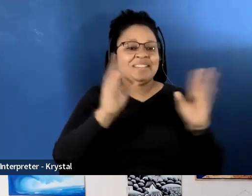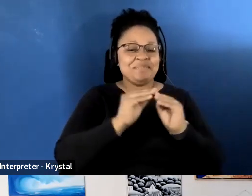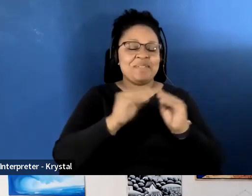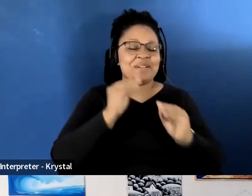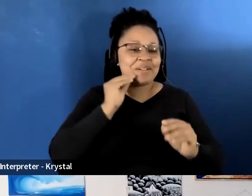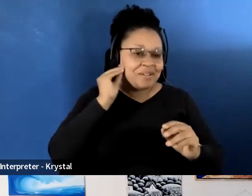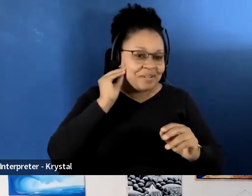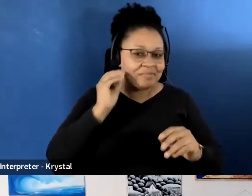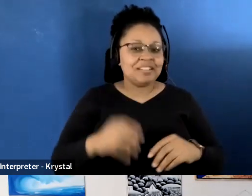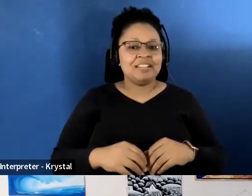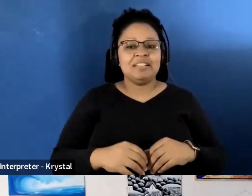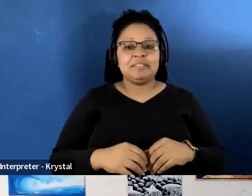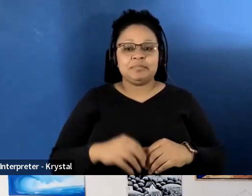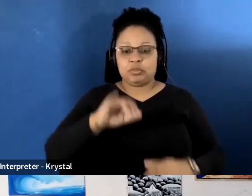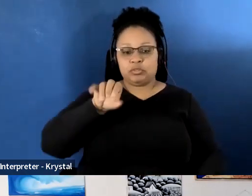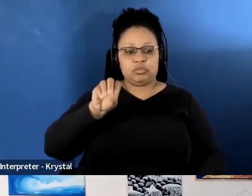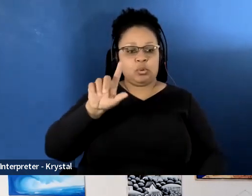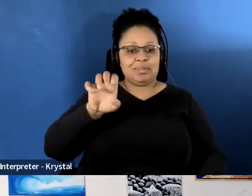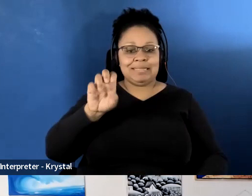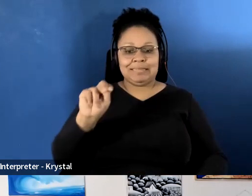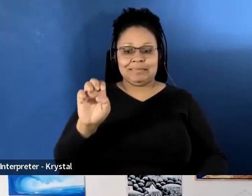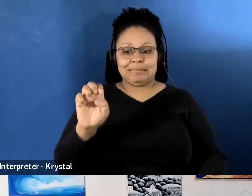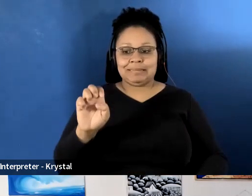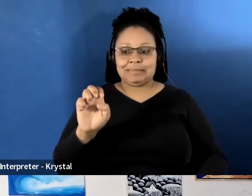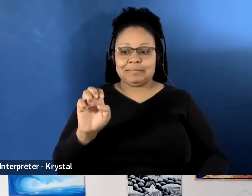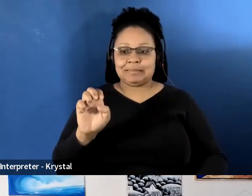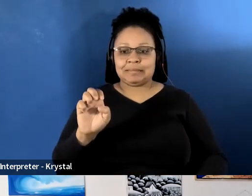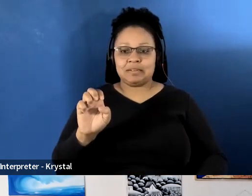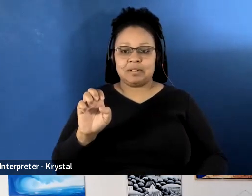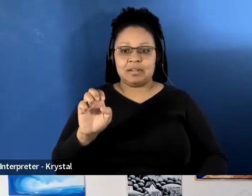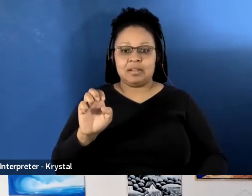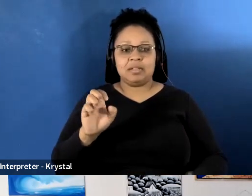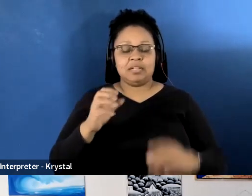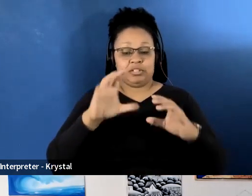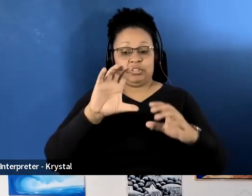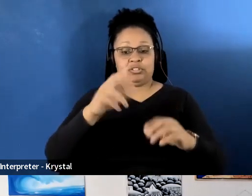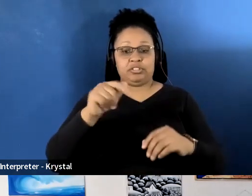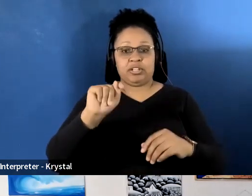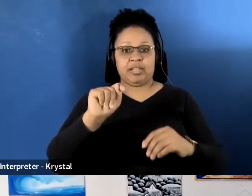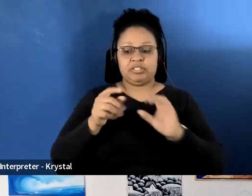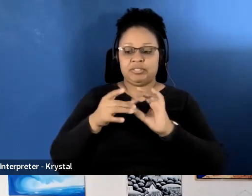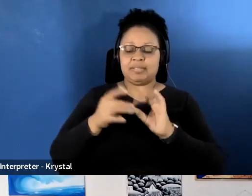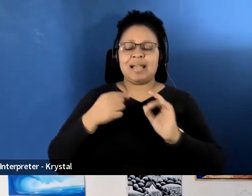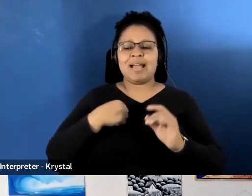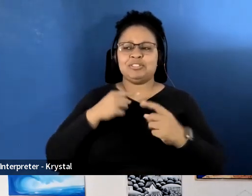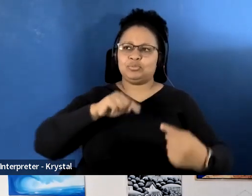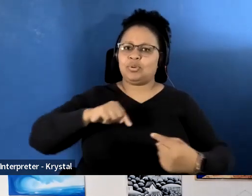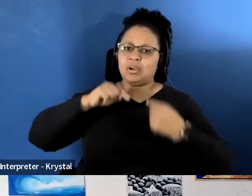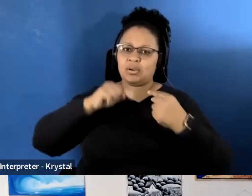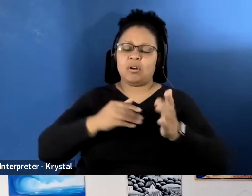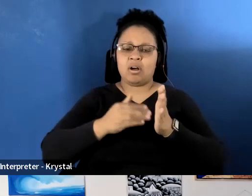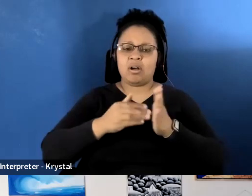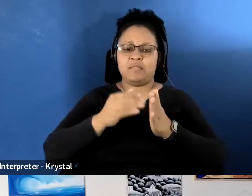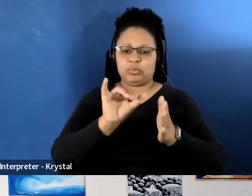want to start with Jolene in the chat. Jolene says, I struggle with this often as well, so I try